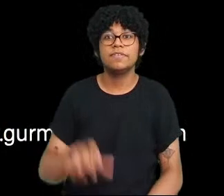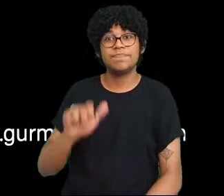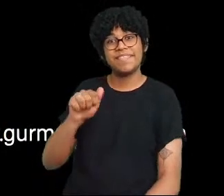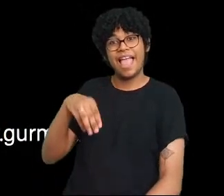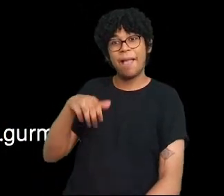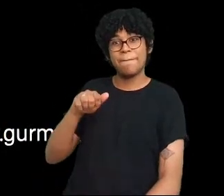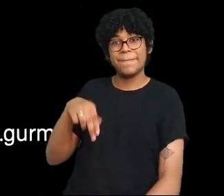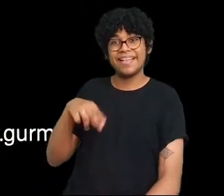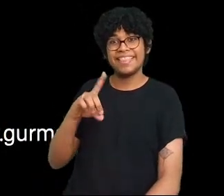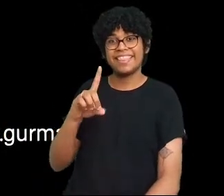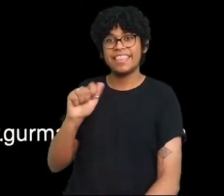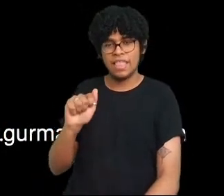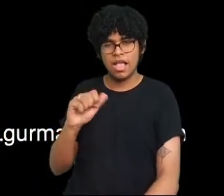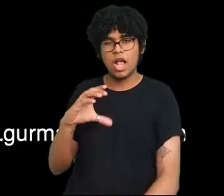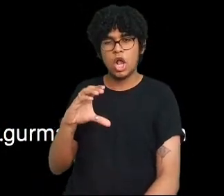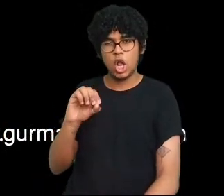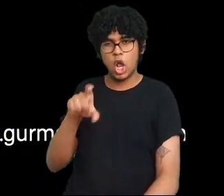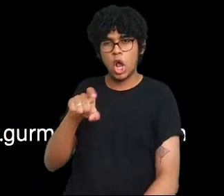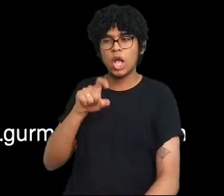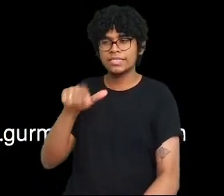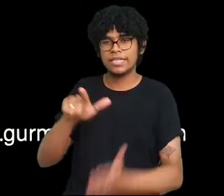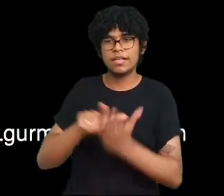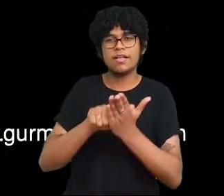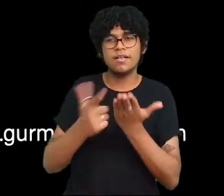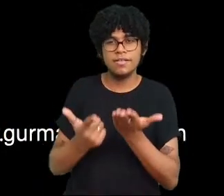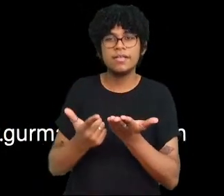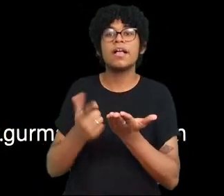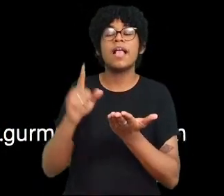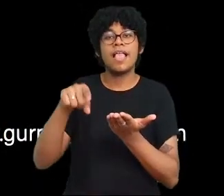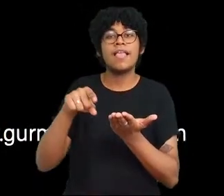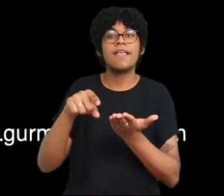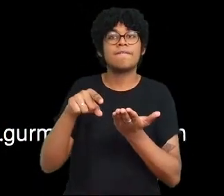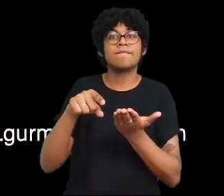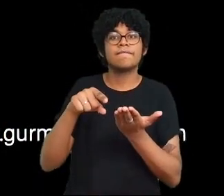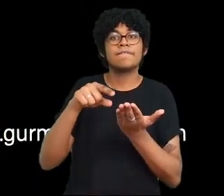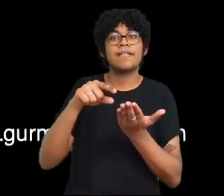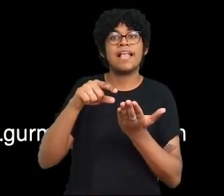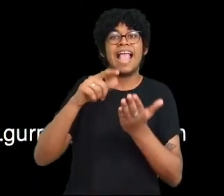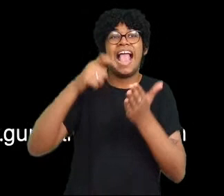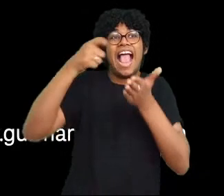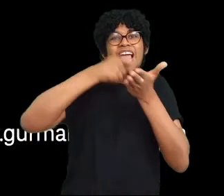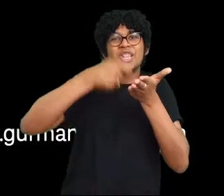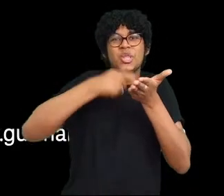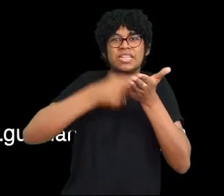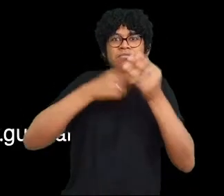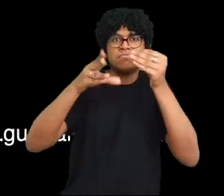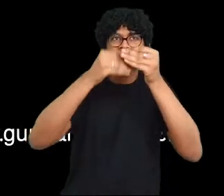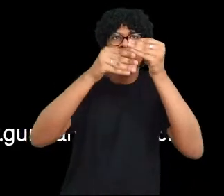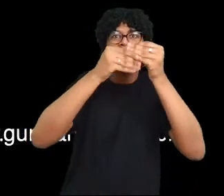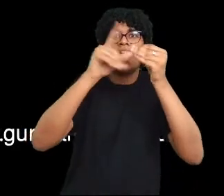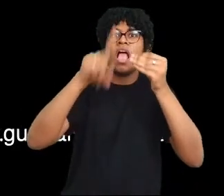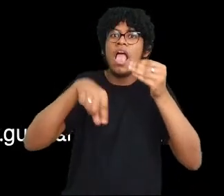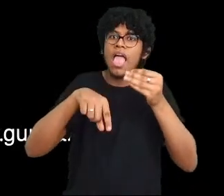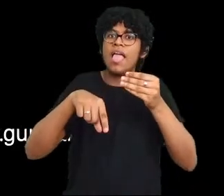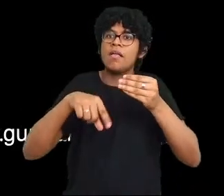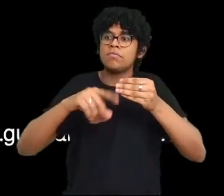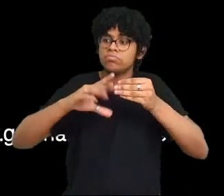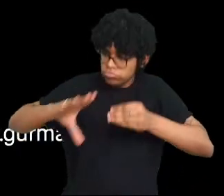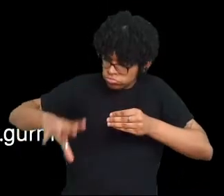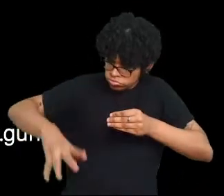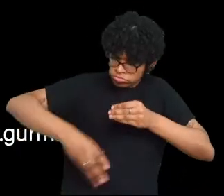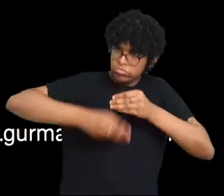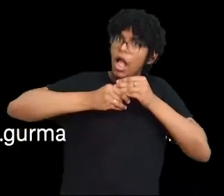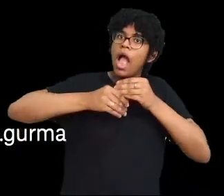do, because annotations are what add context to your visualization. A